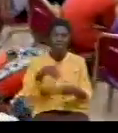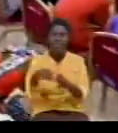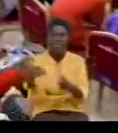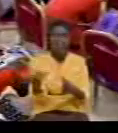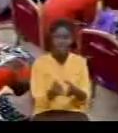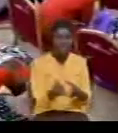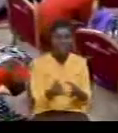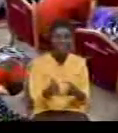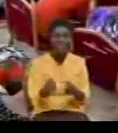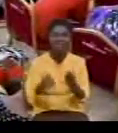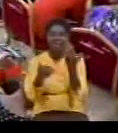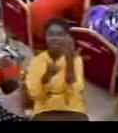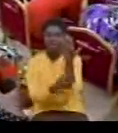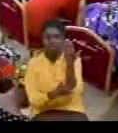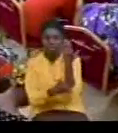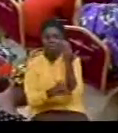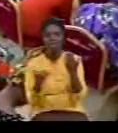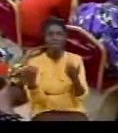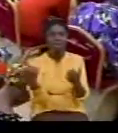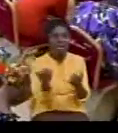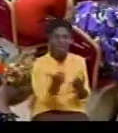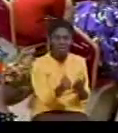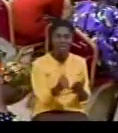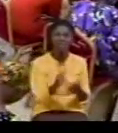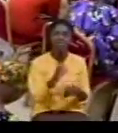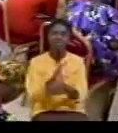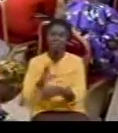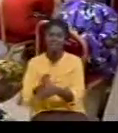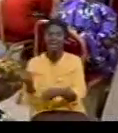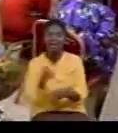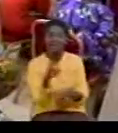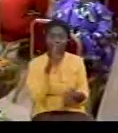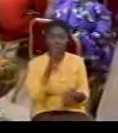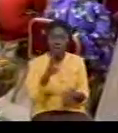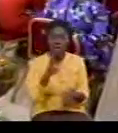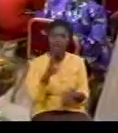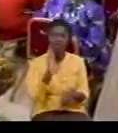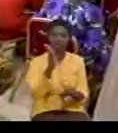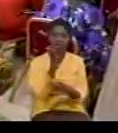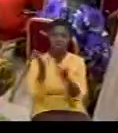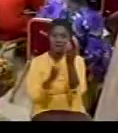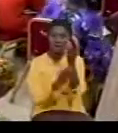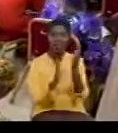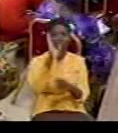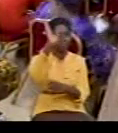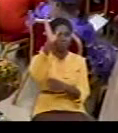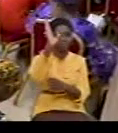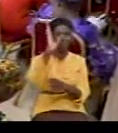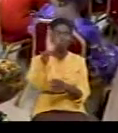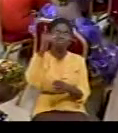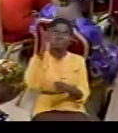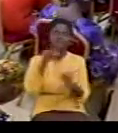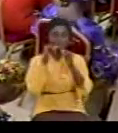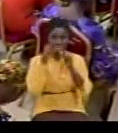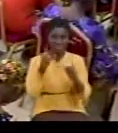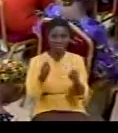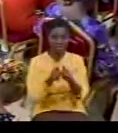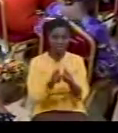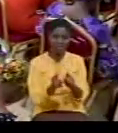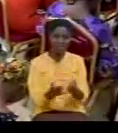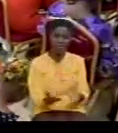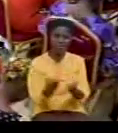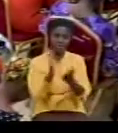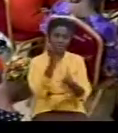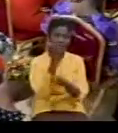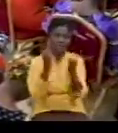any congregation, anywhere you are, raise up your hand right there. God bless you. God bless you. God bless you.